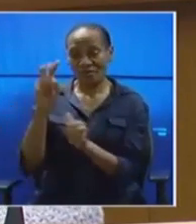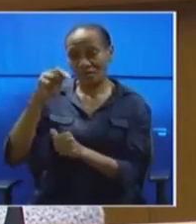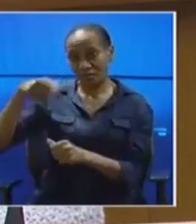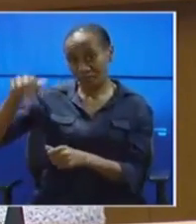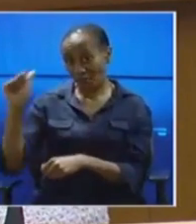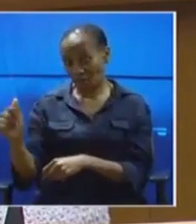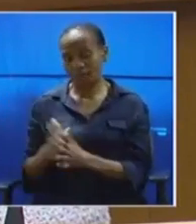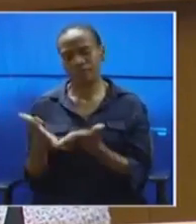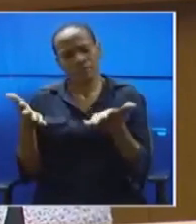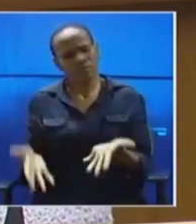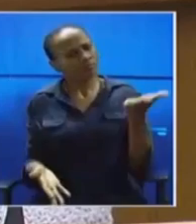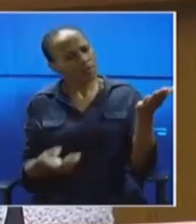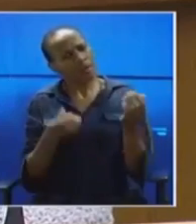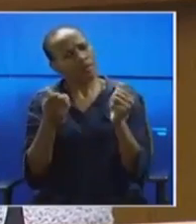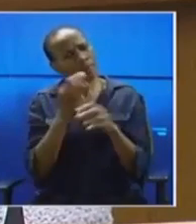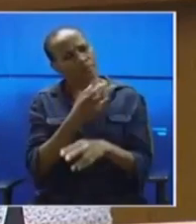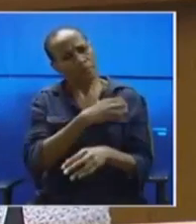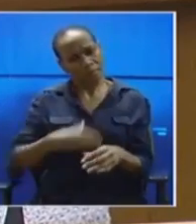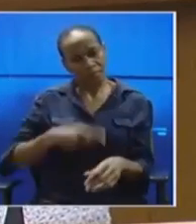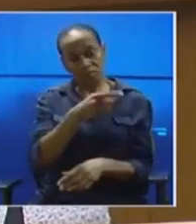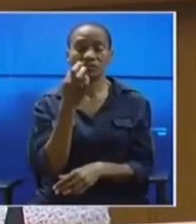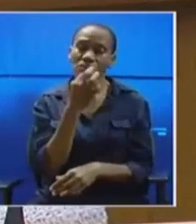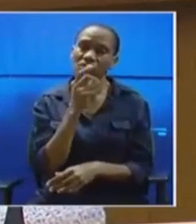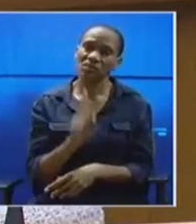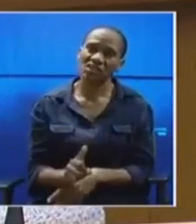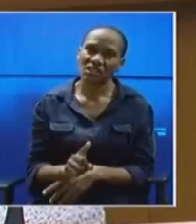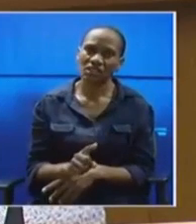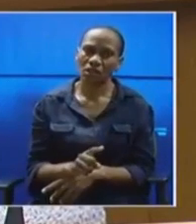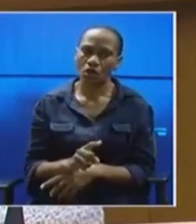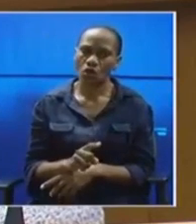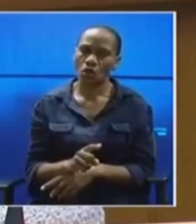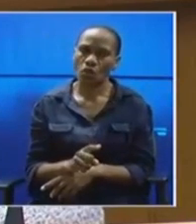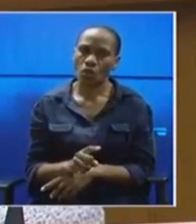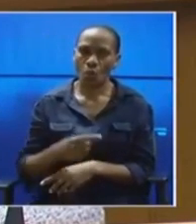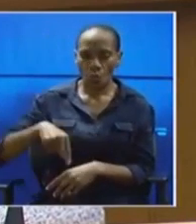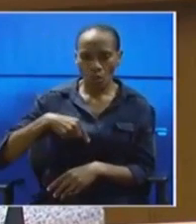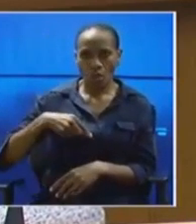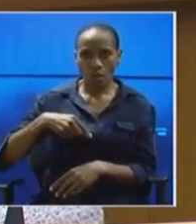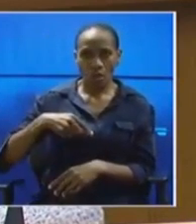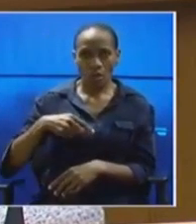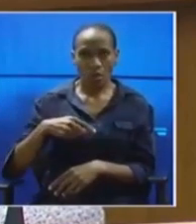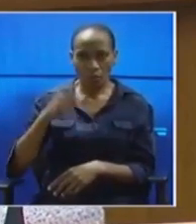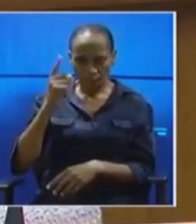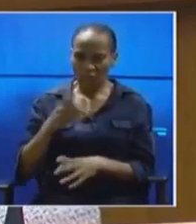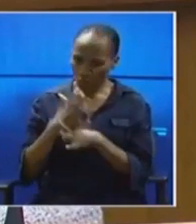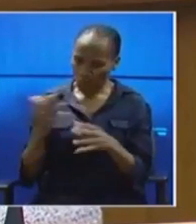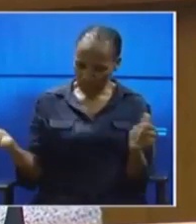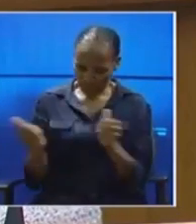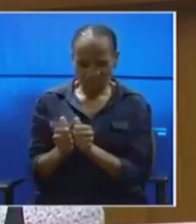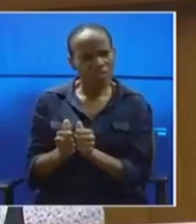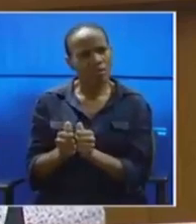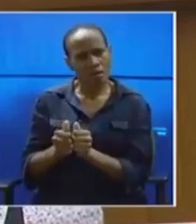your speech, and I quote, that you said, we have no choice but to step up the fight against corruption. No